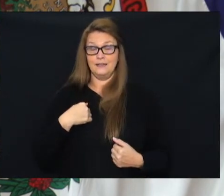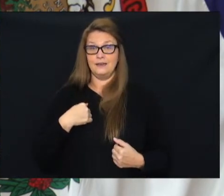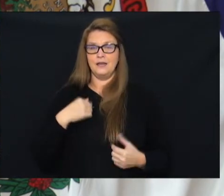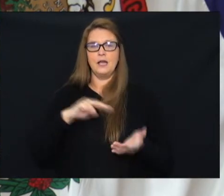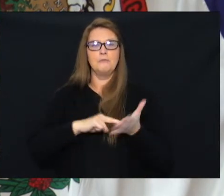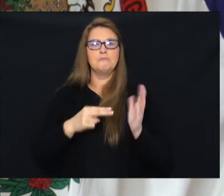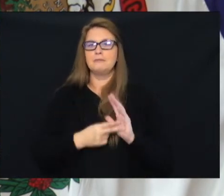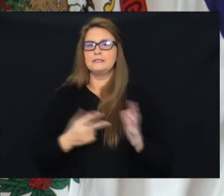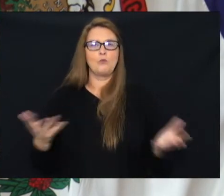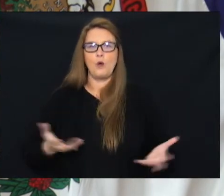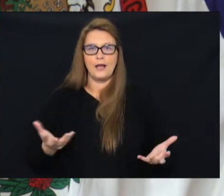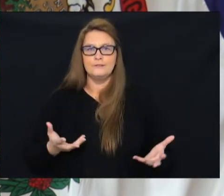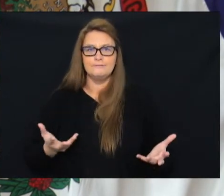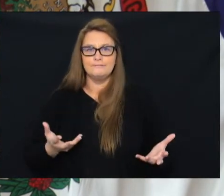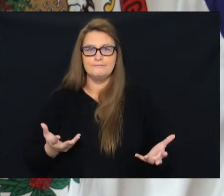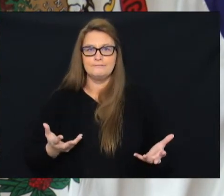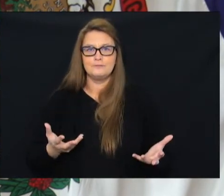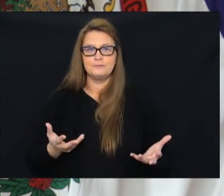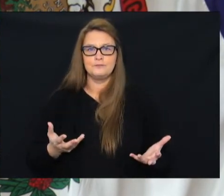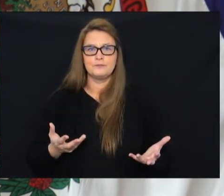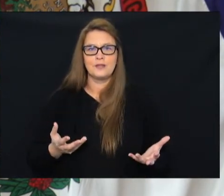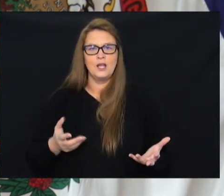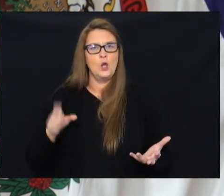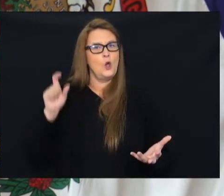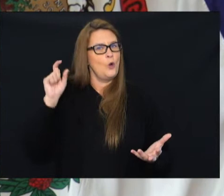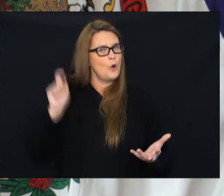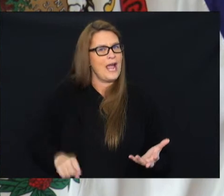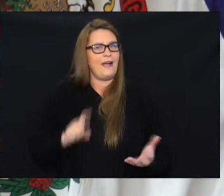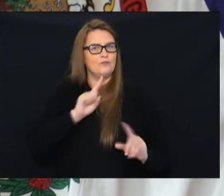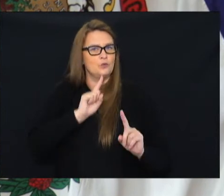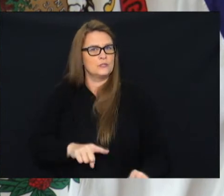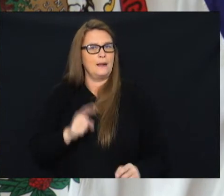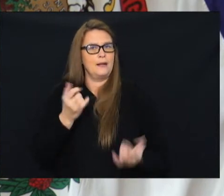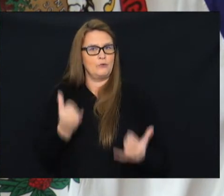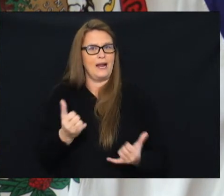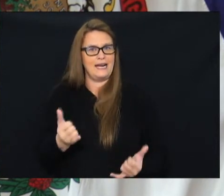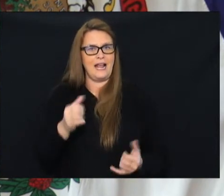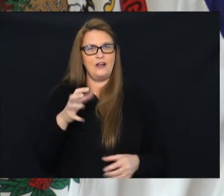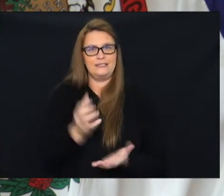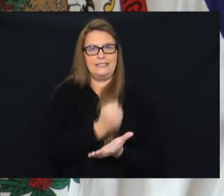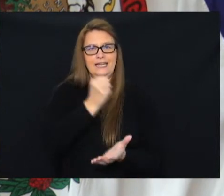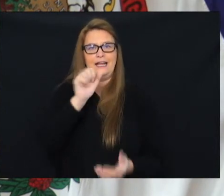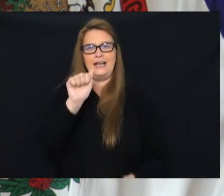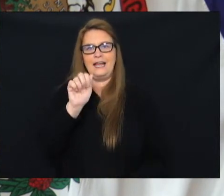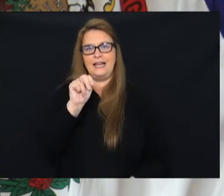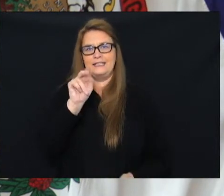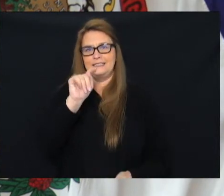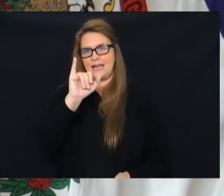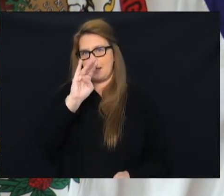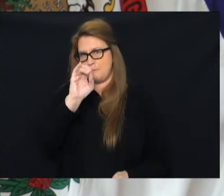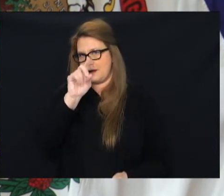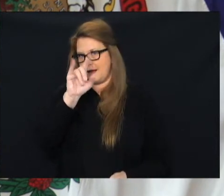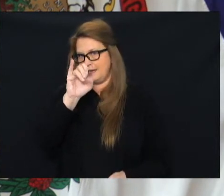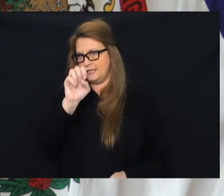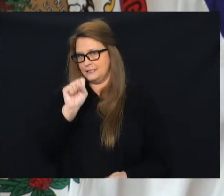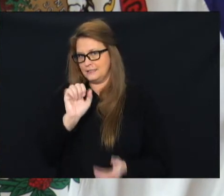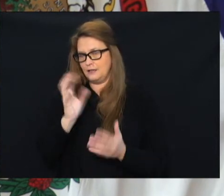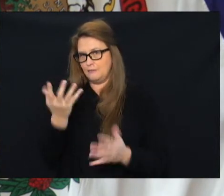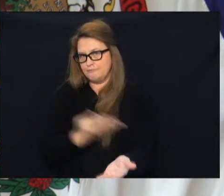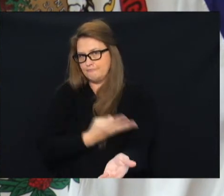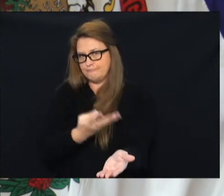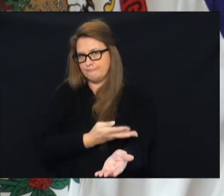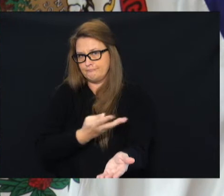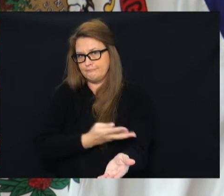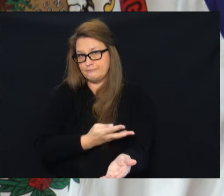then what I tell you, then we've got to run to the fire and try to get you the antibodies, do we not? And that's exactly